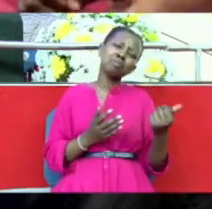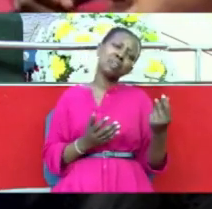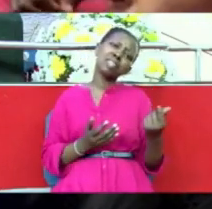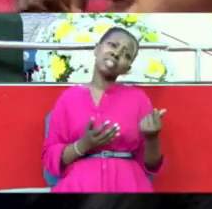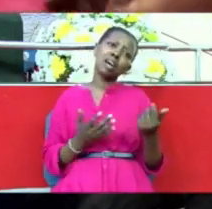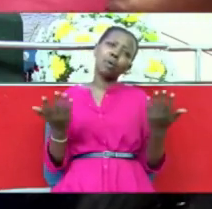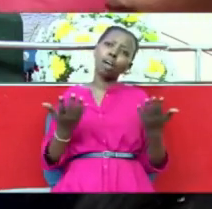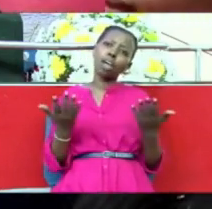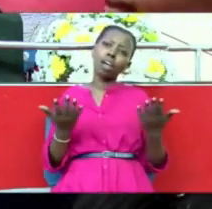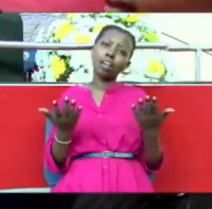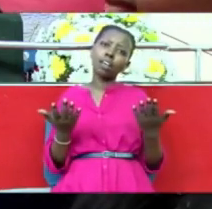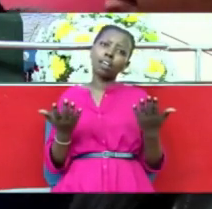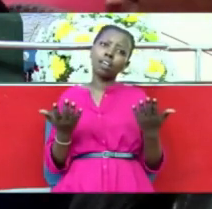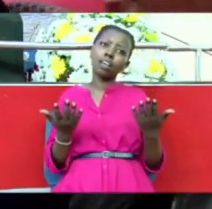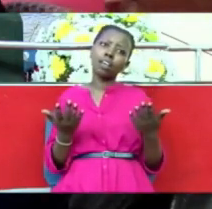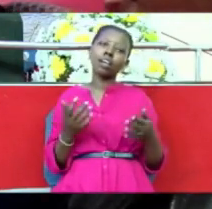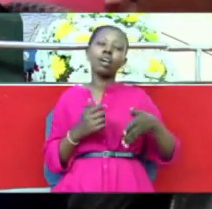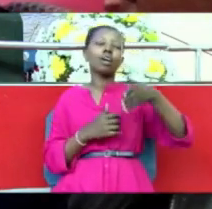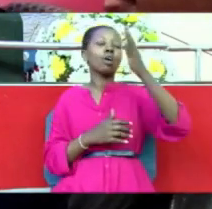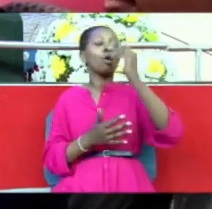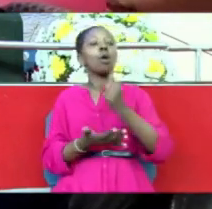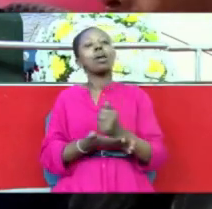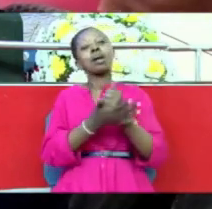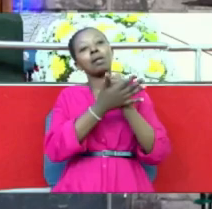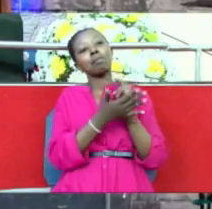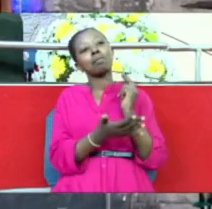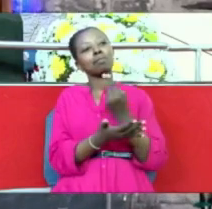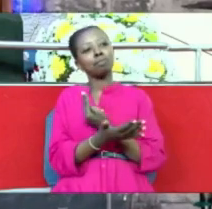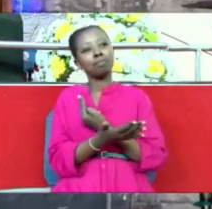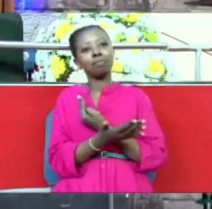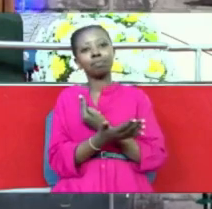je. Ah, God help us. Amen.